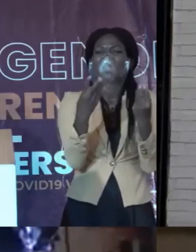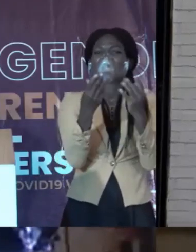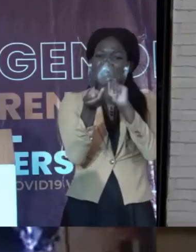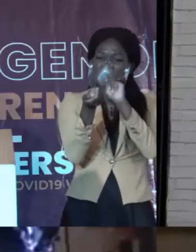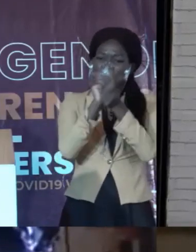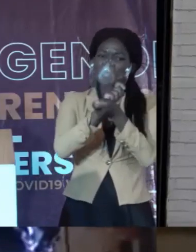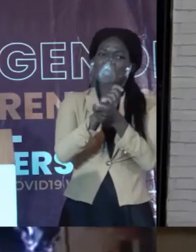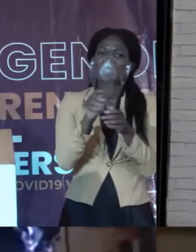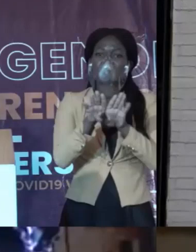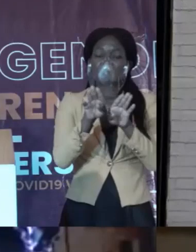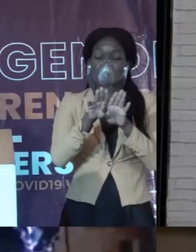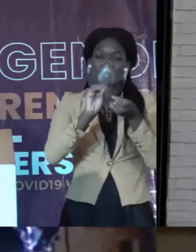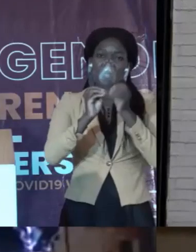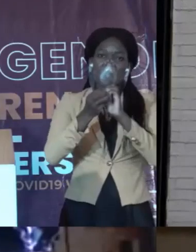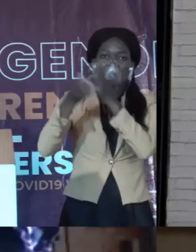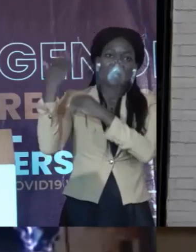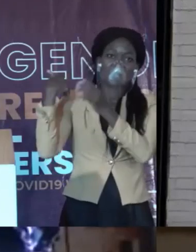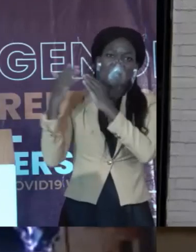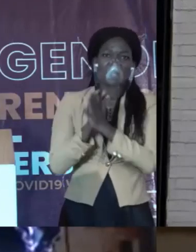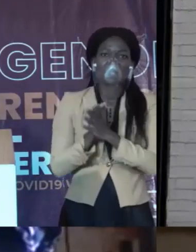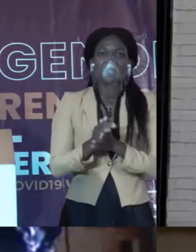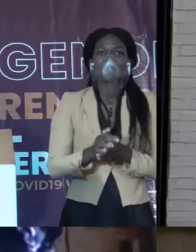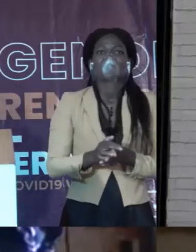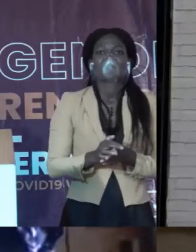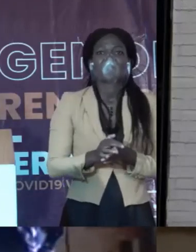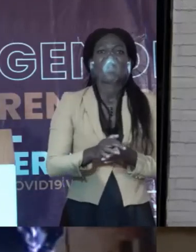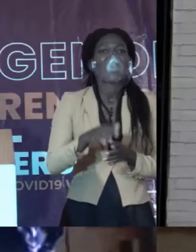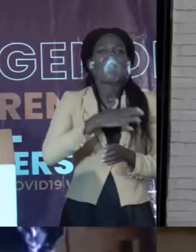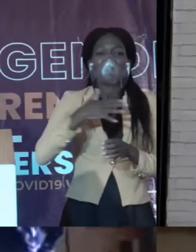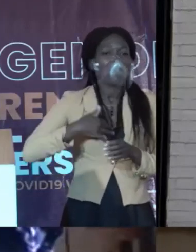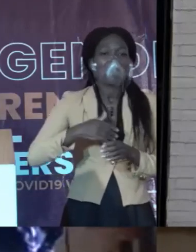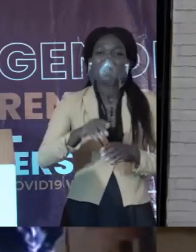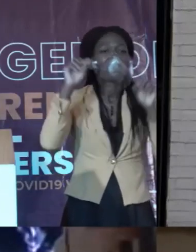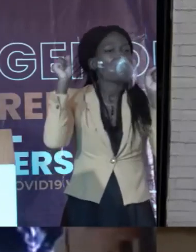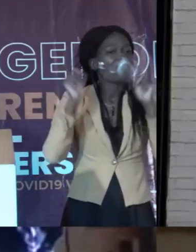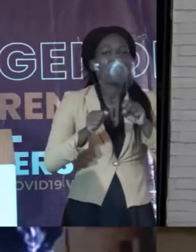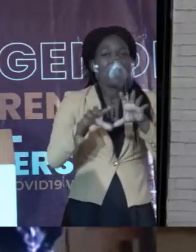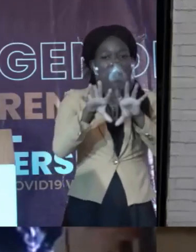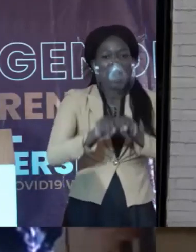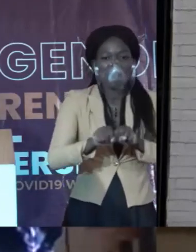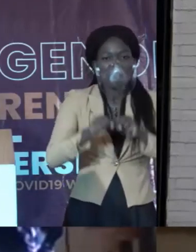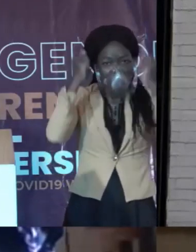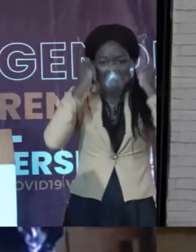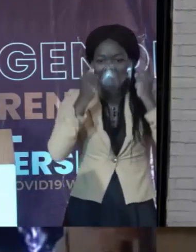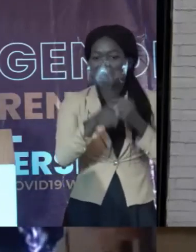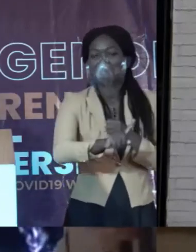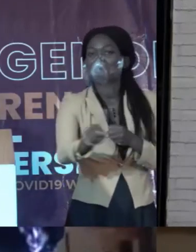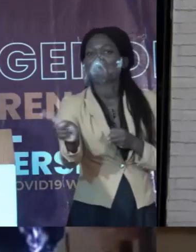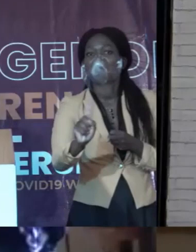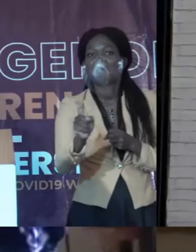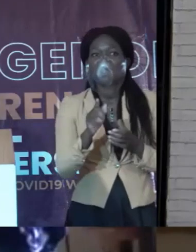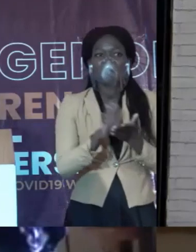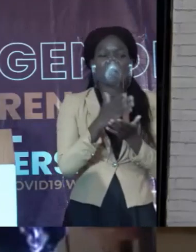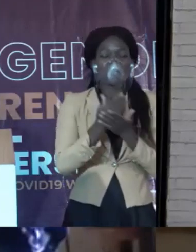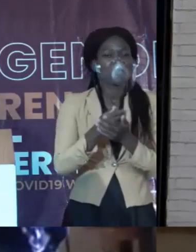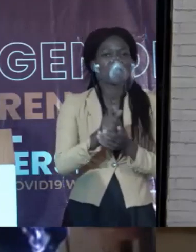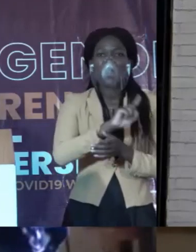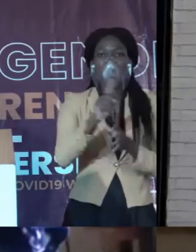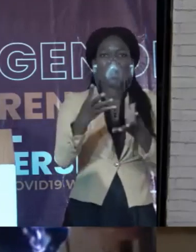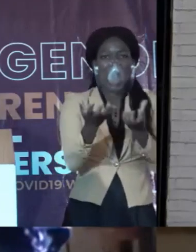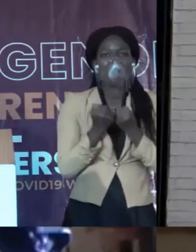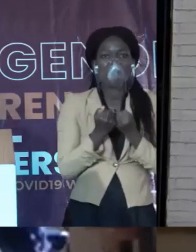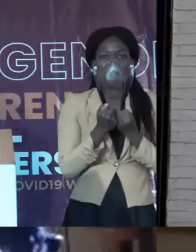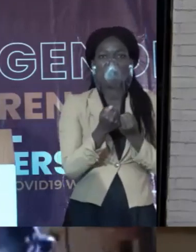the past not allowed women to acquire assets, because you can't have access to formal